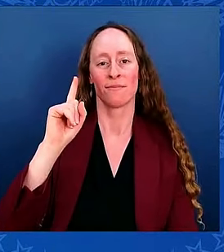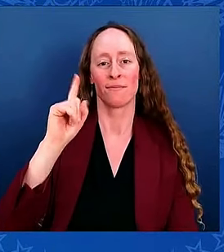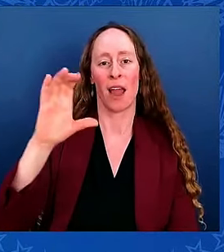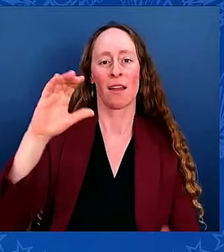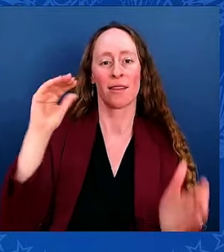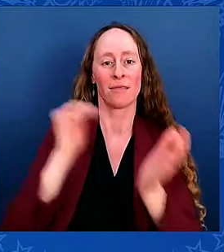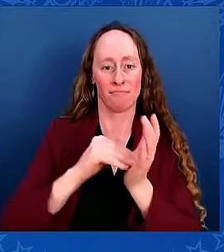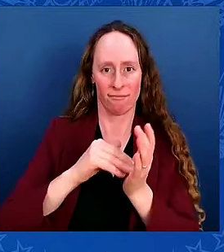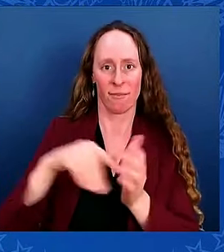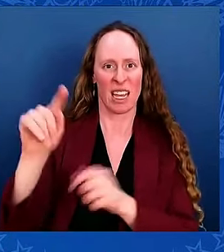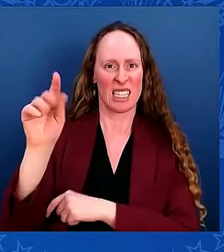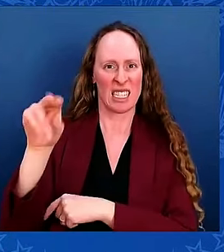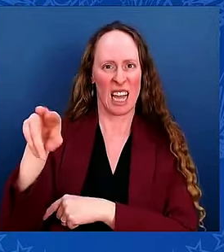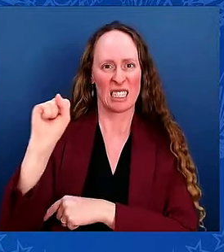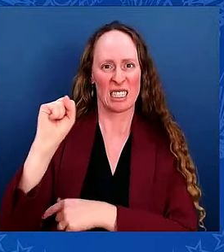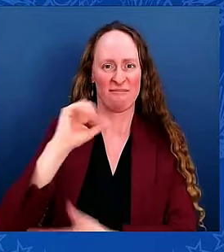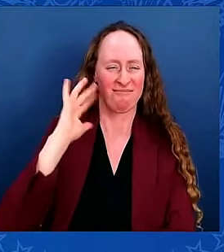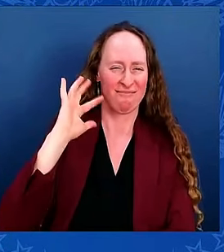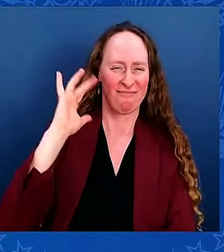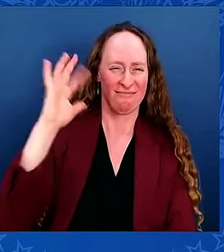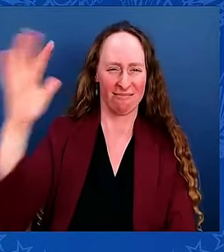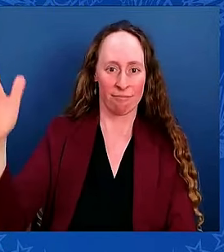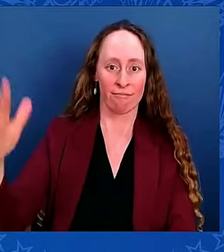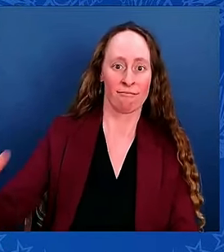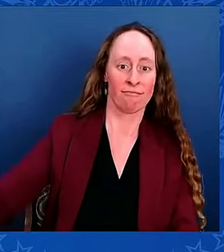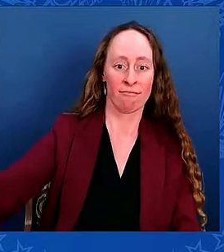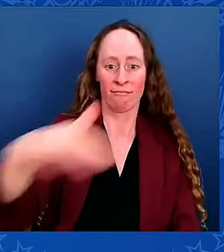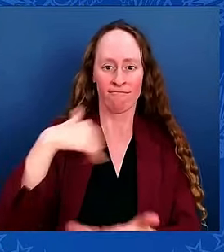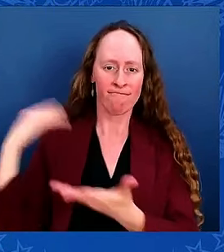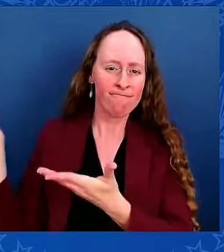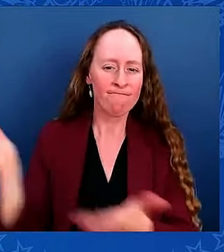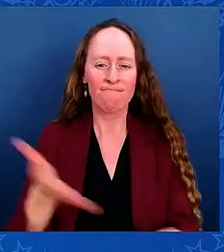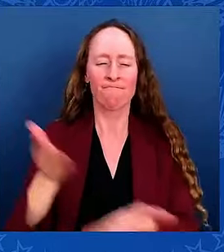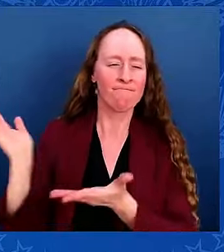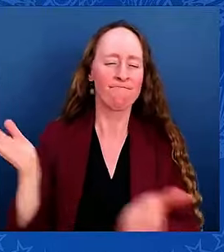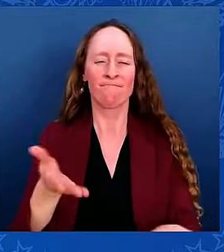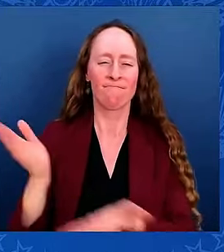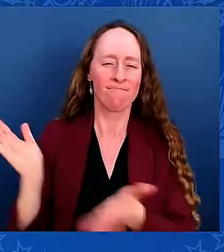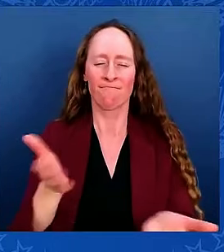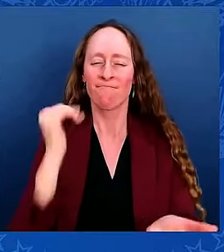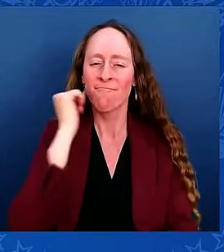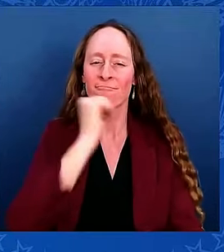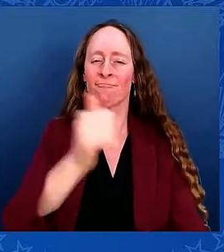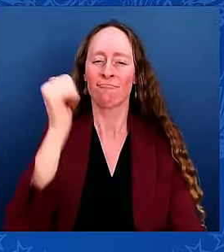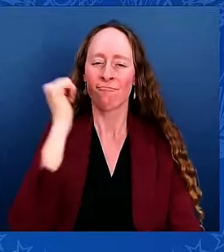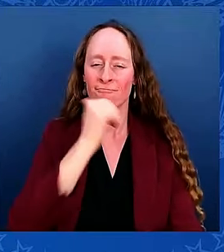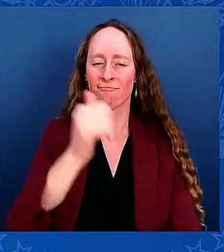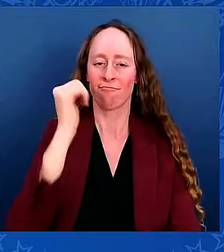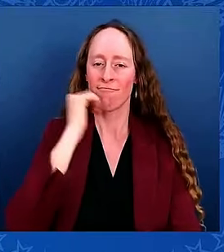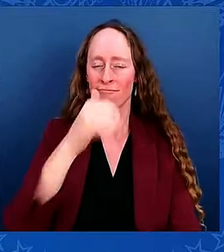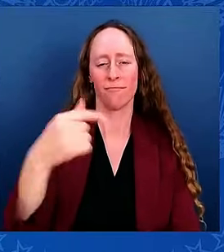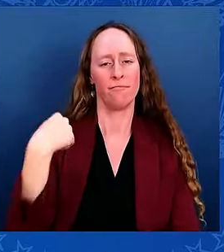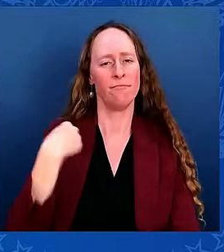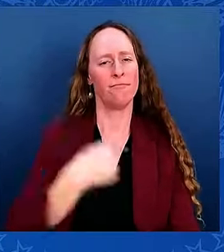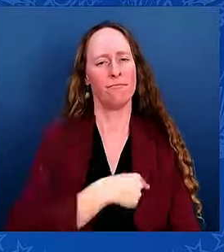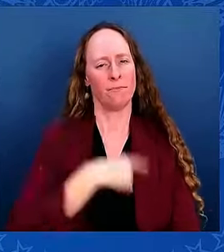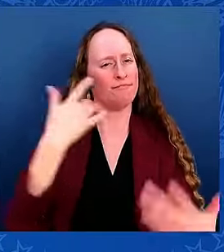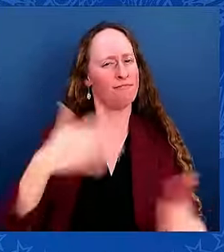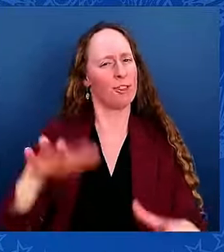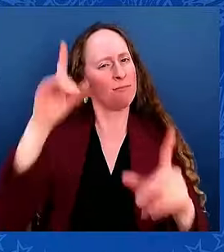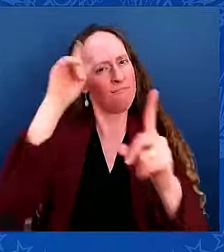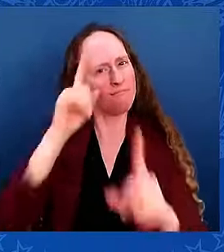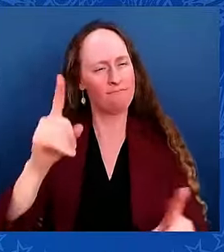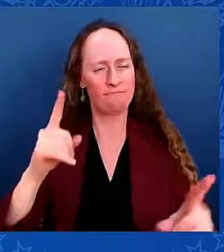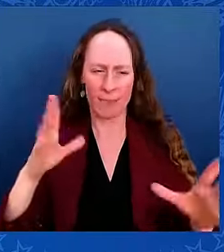last spring, we won't stop until the new bridge is finished completely. Finished.